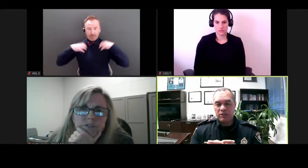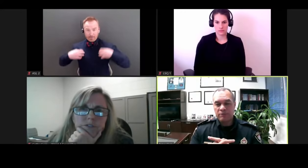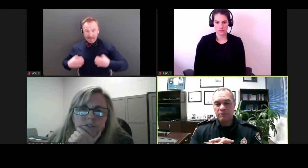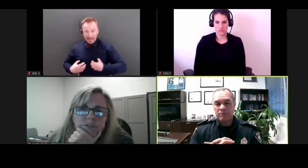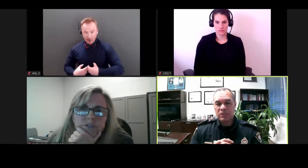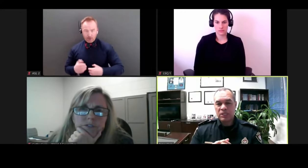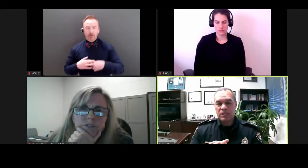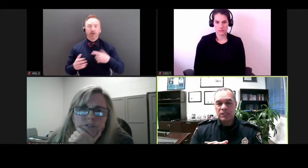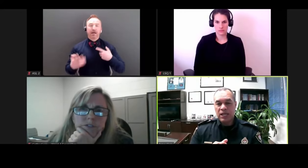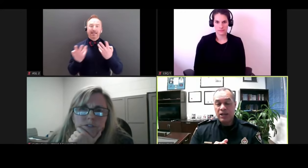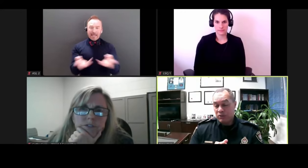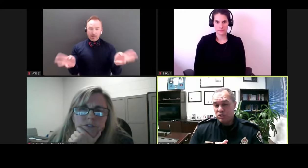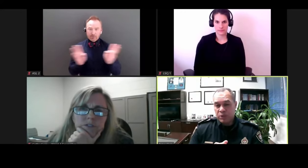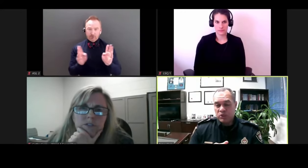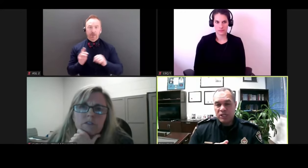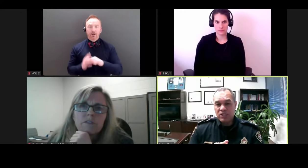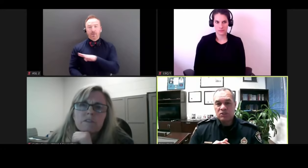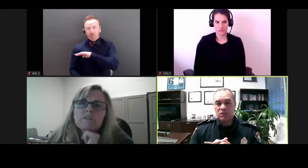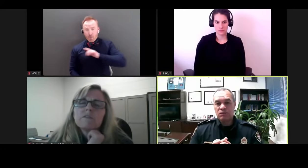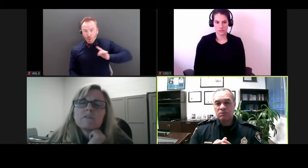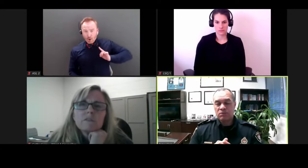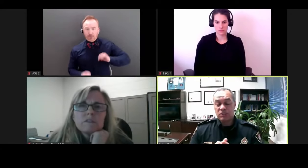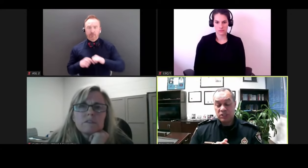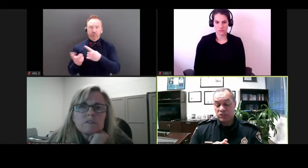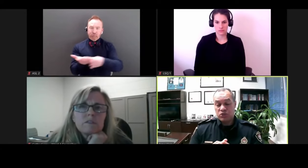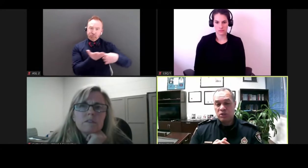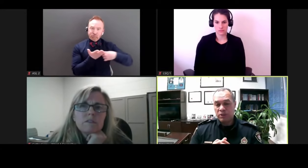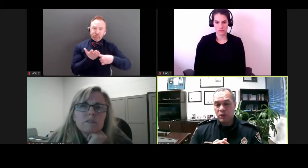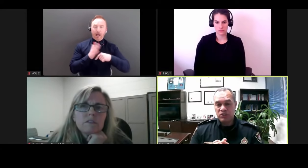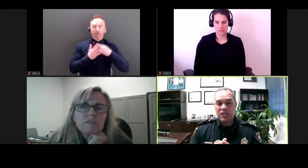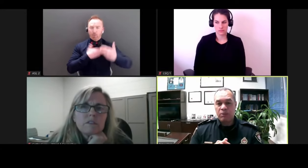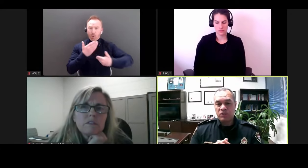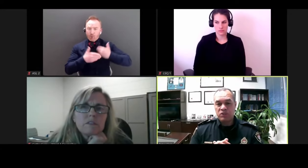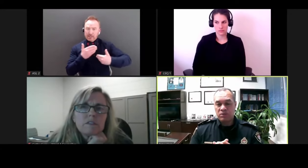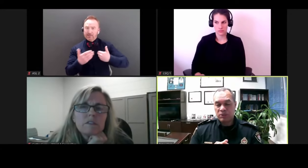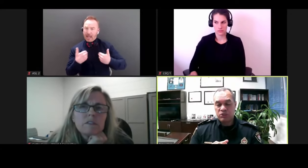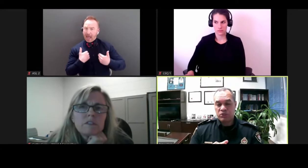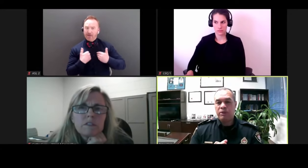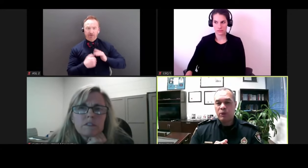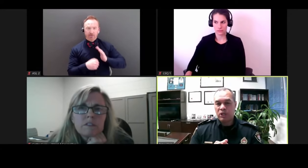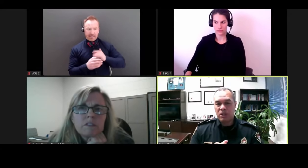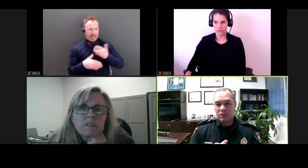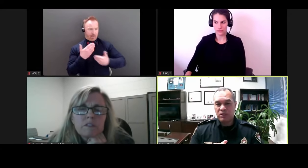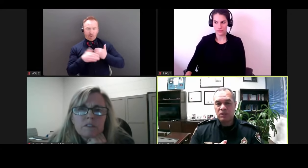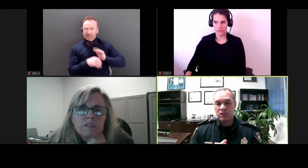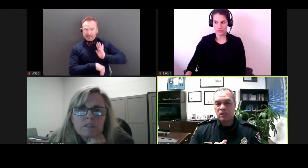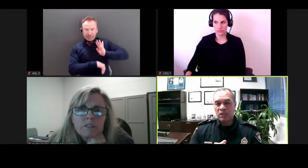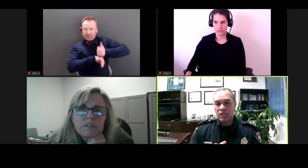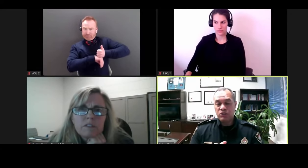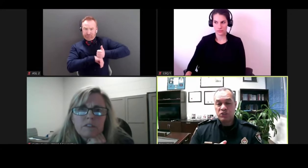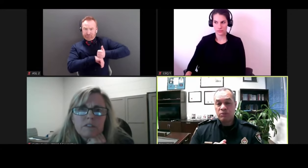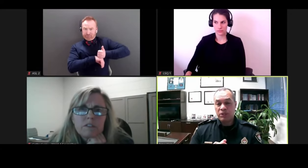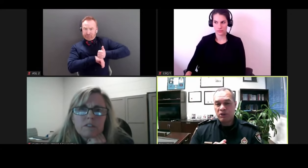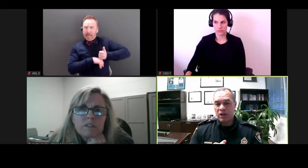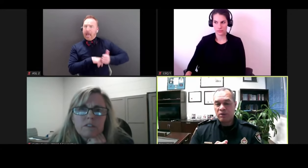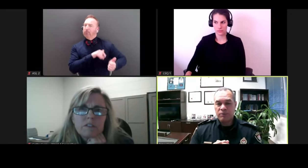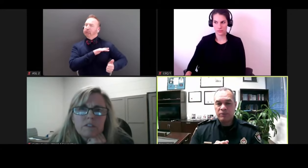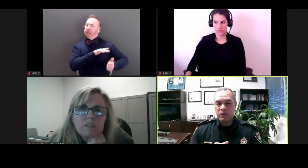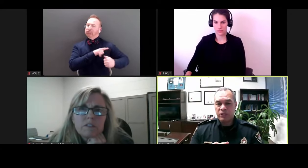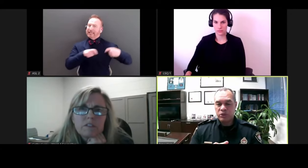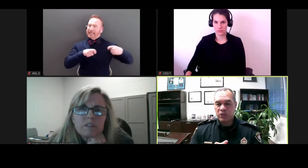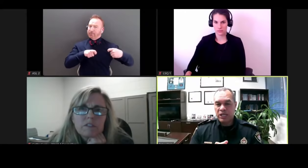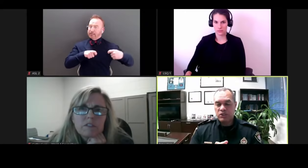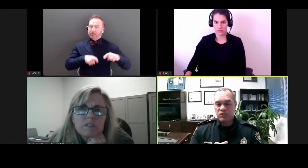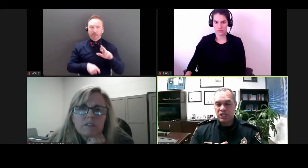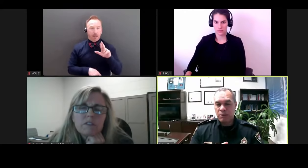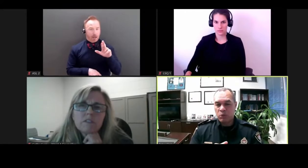board. There is a process, it's extremely well established, extremely well governed, and extremely rare. The only